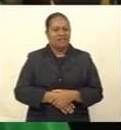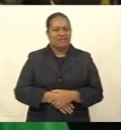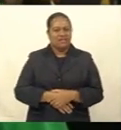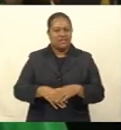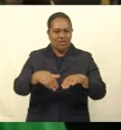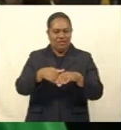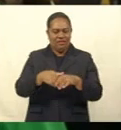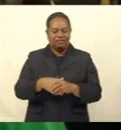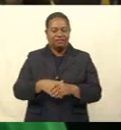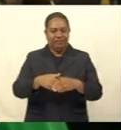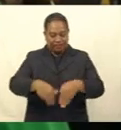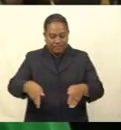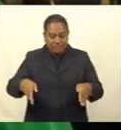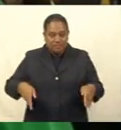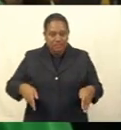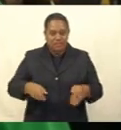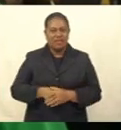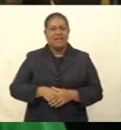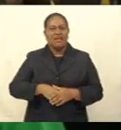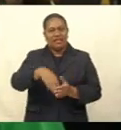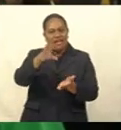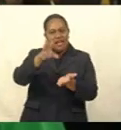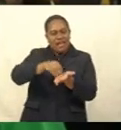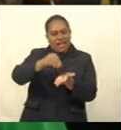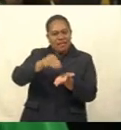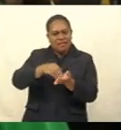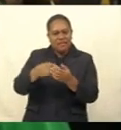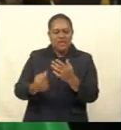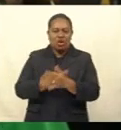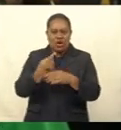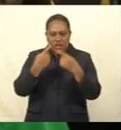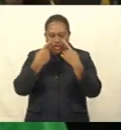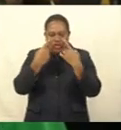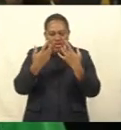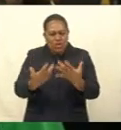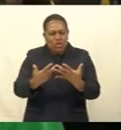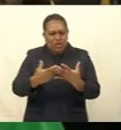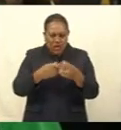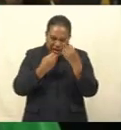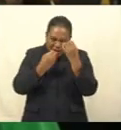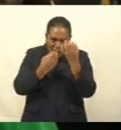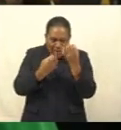contact tracing app that we have. A lot of countries, in fact, have far more information